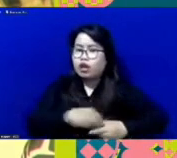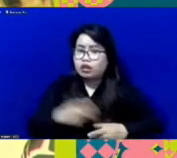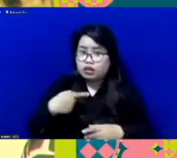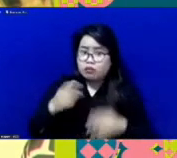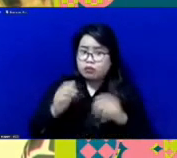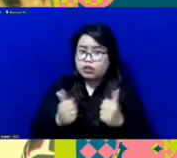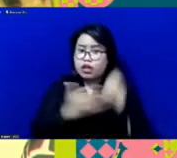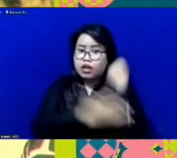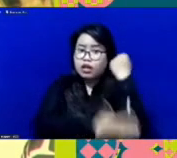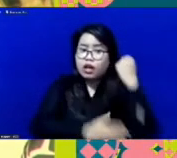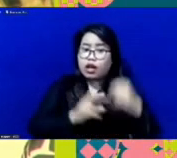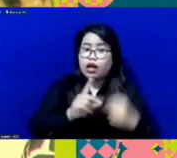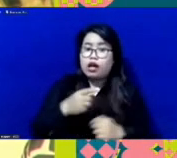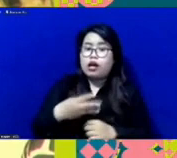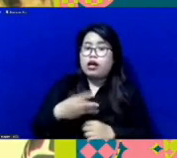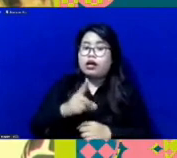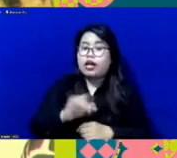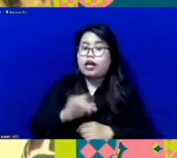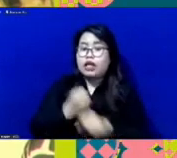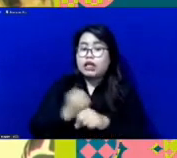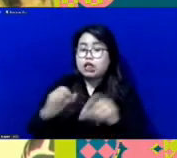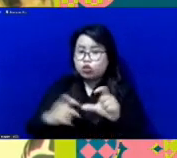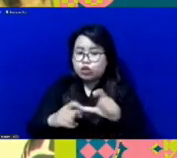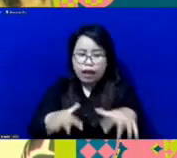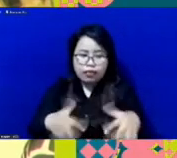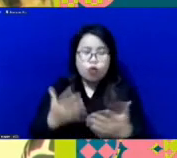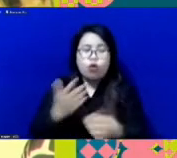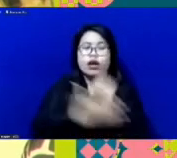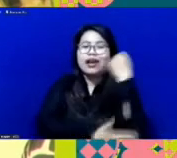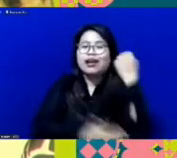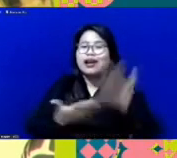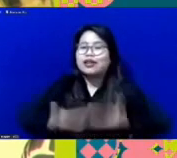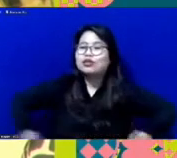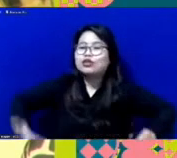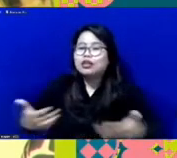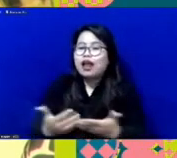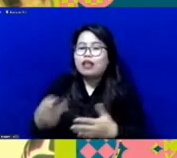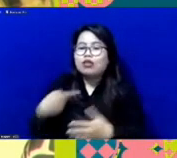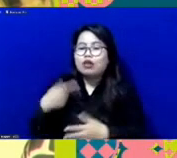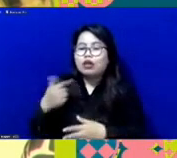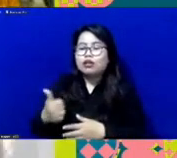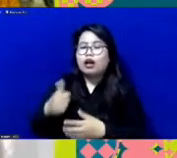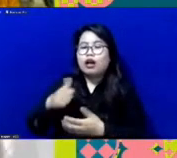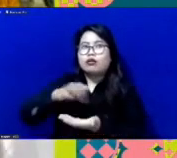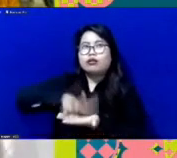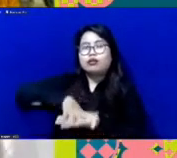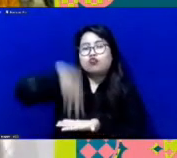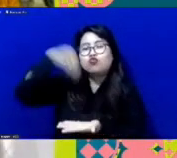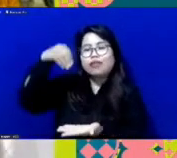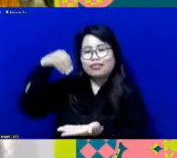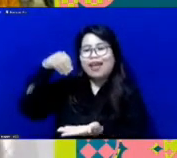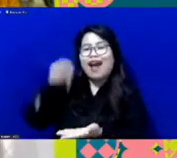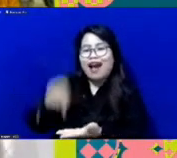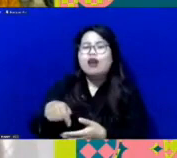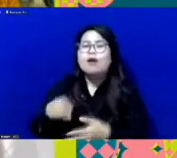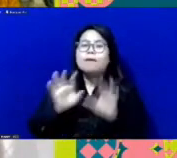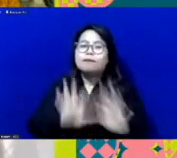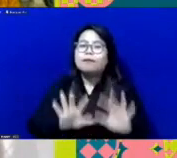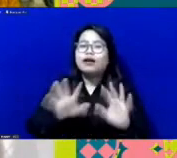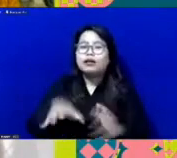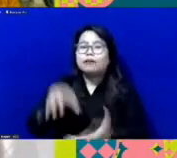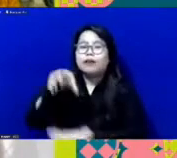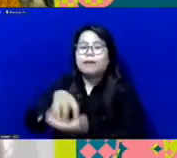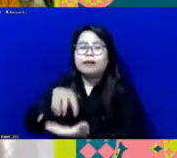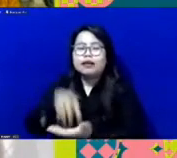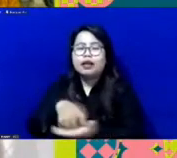or more central-led country? So there is still a lot of debate and consideration inside our country, how to